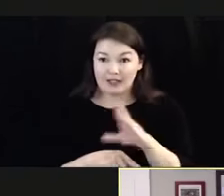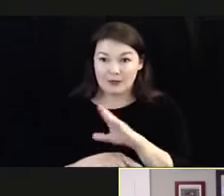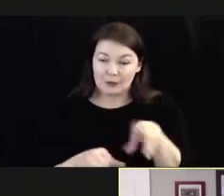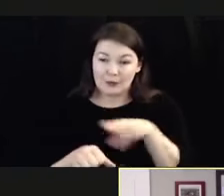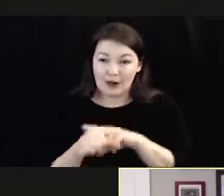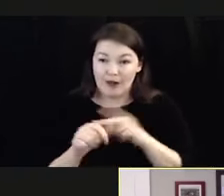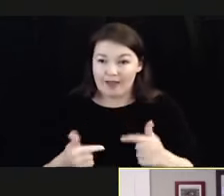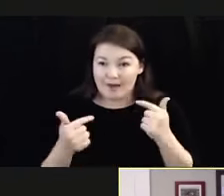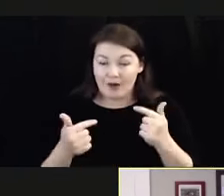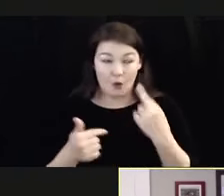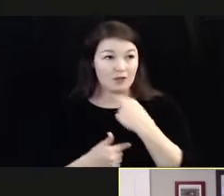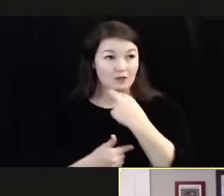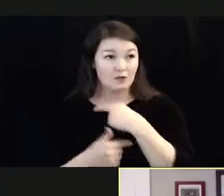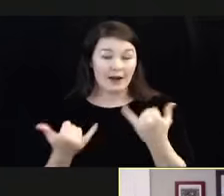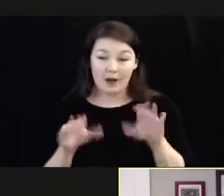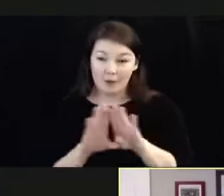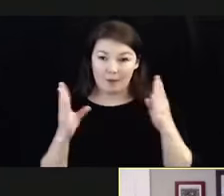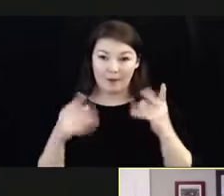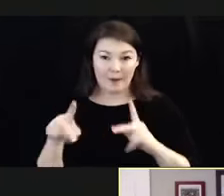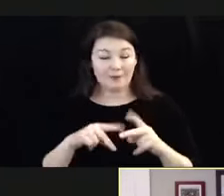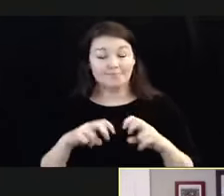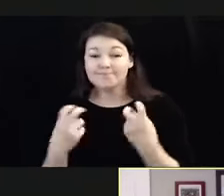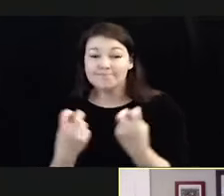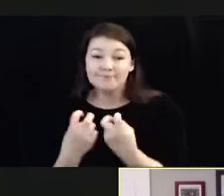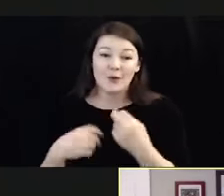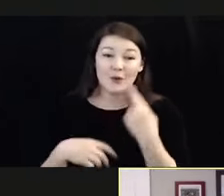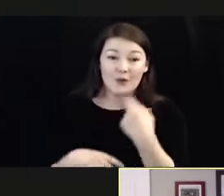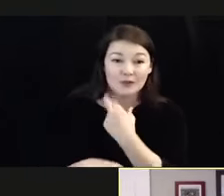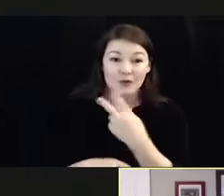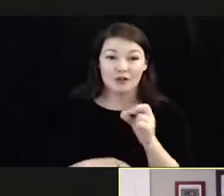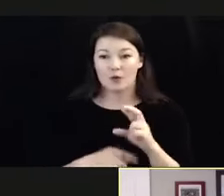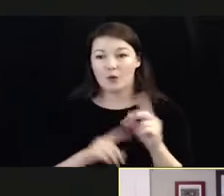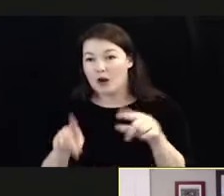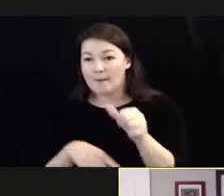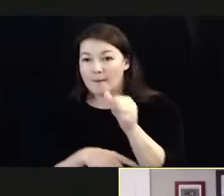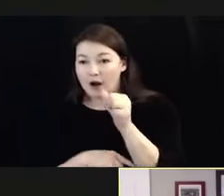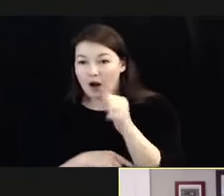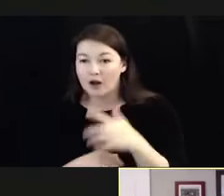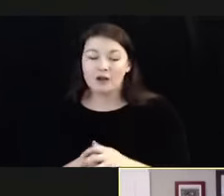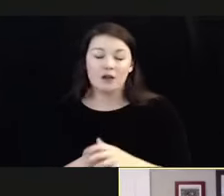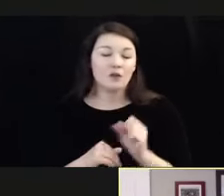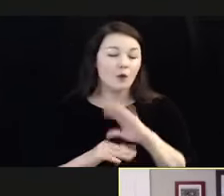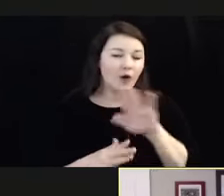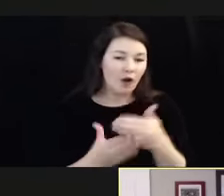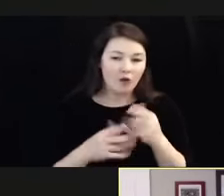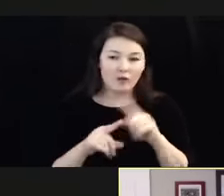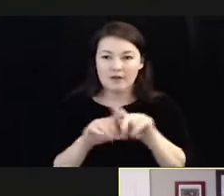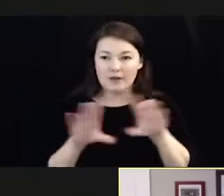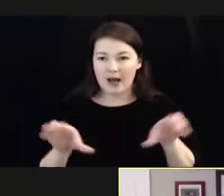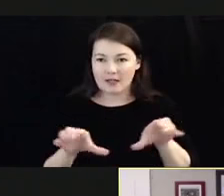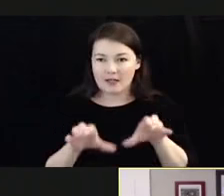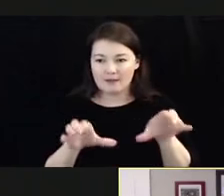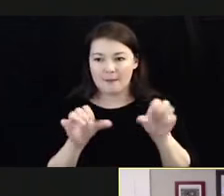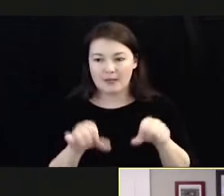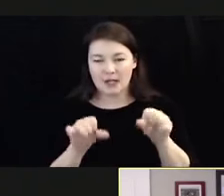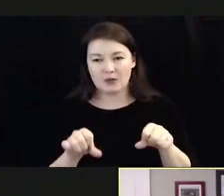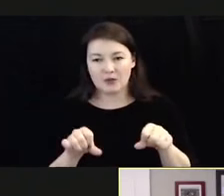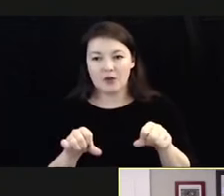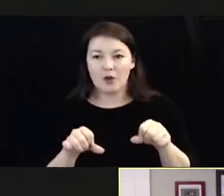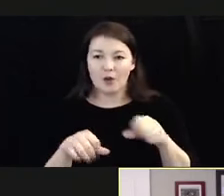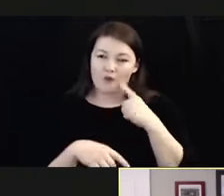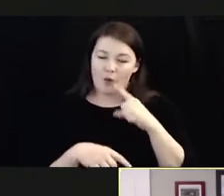that restaurants are open, people are going to restaurants, people are going to bars. So all of those activities are potential places for individuals